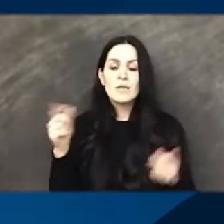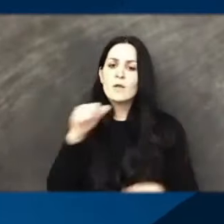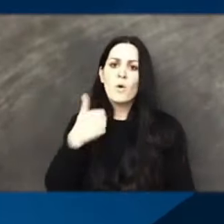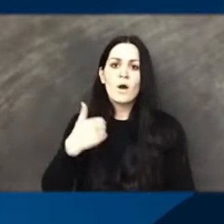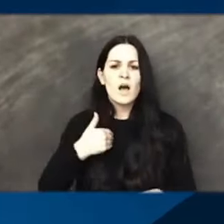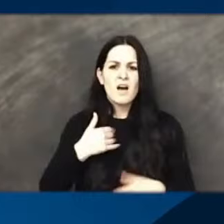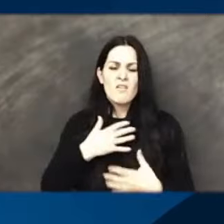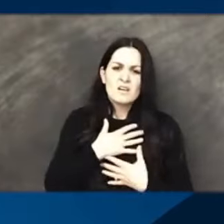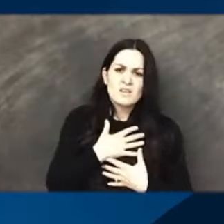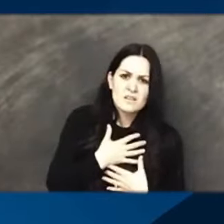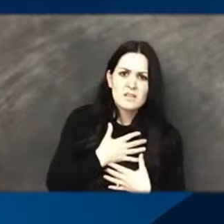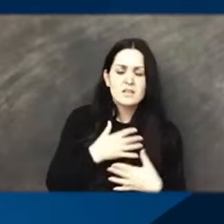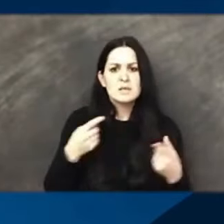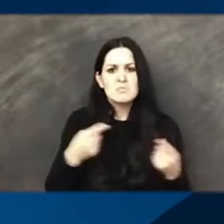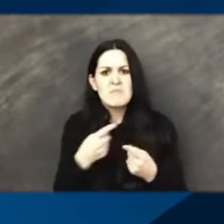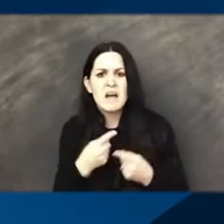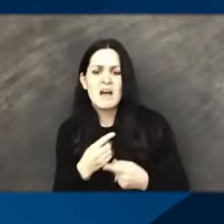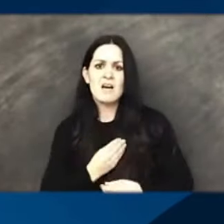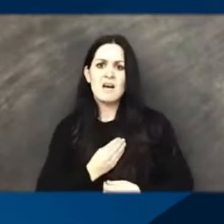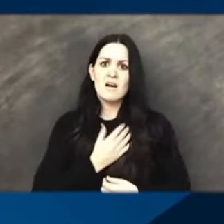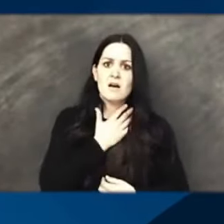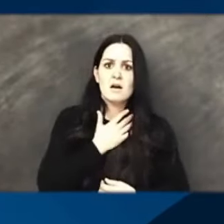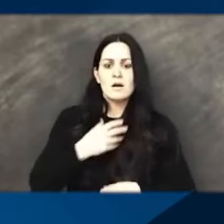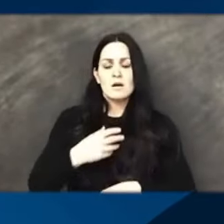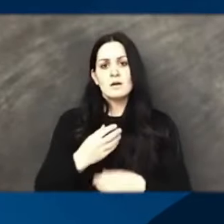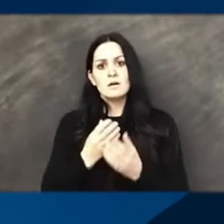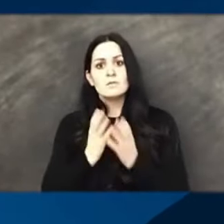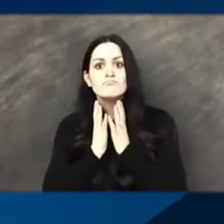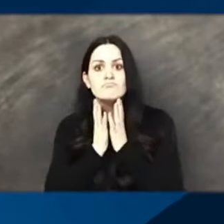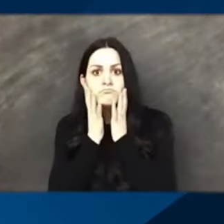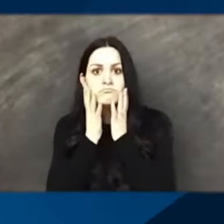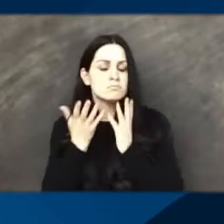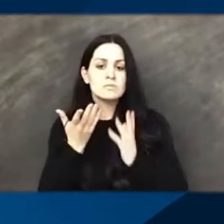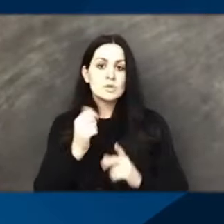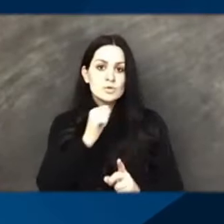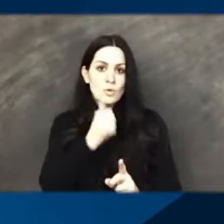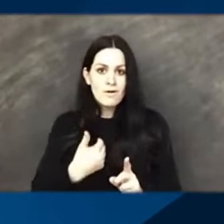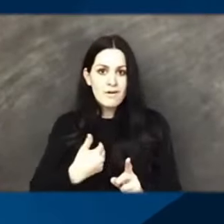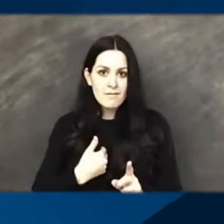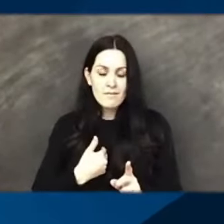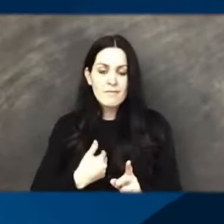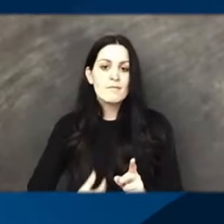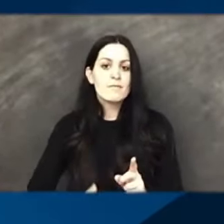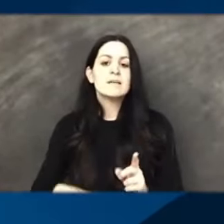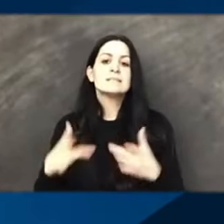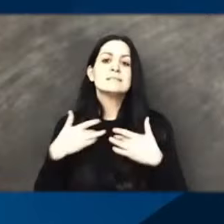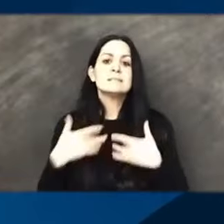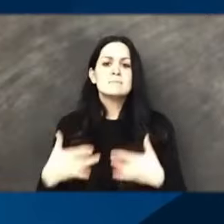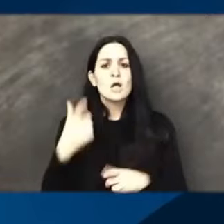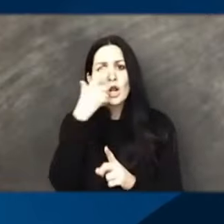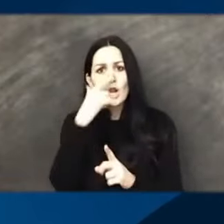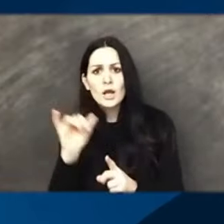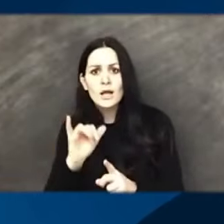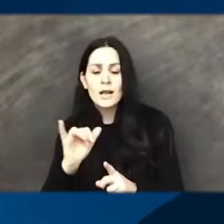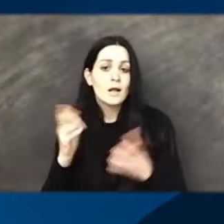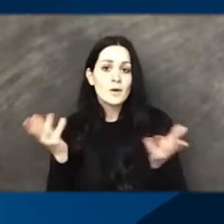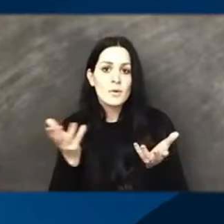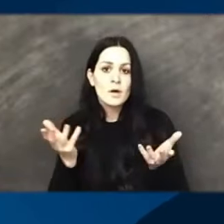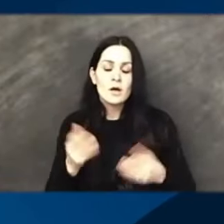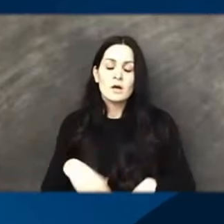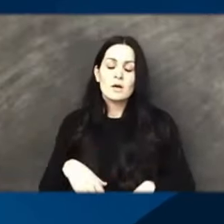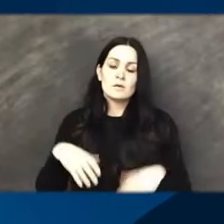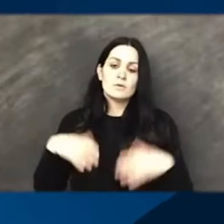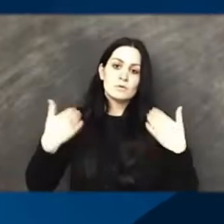pain radiating up to the neck or the jaw. They may present more with symptoms like extreme